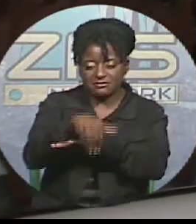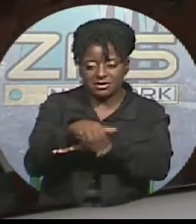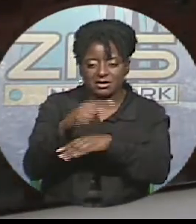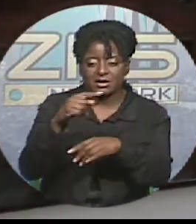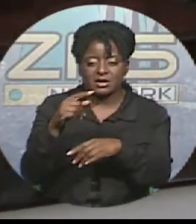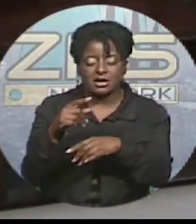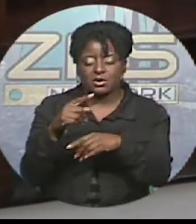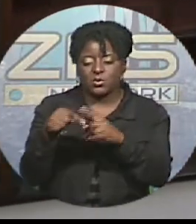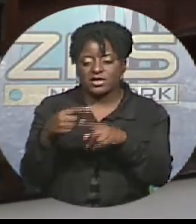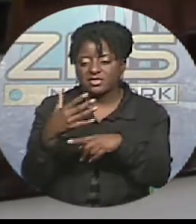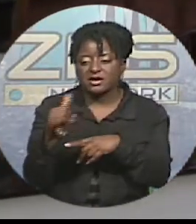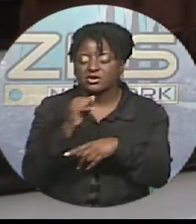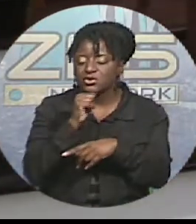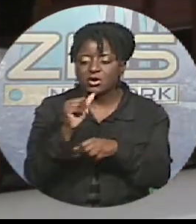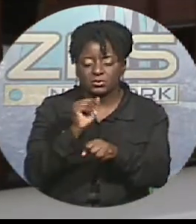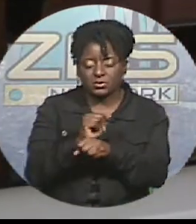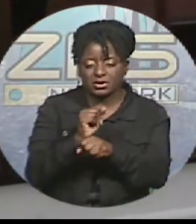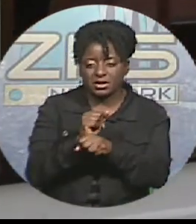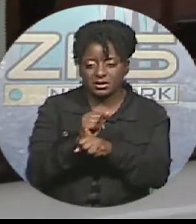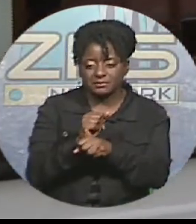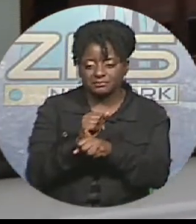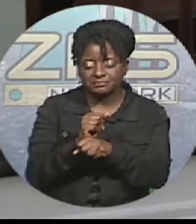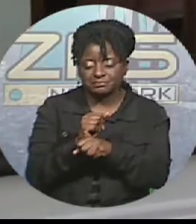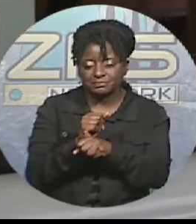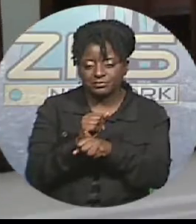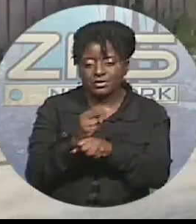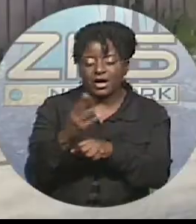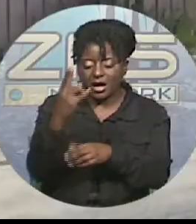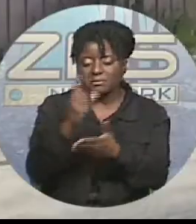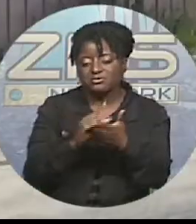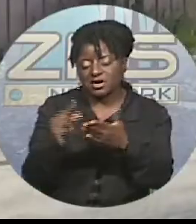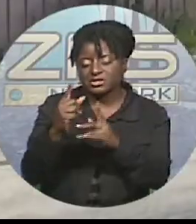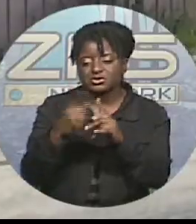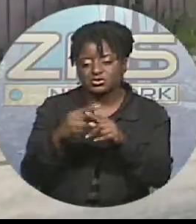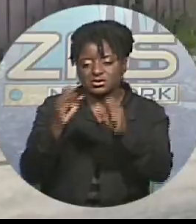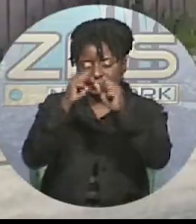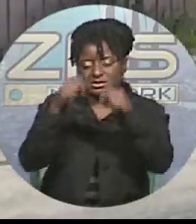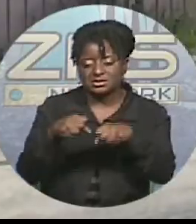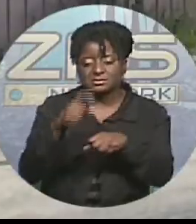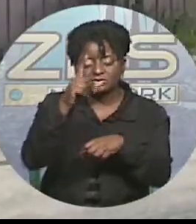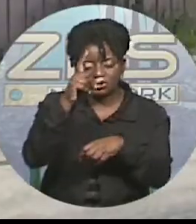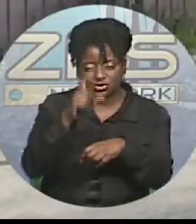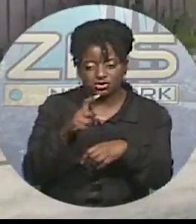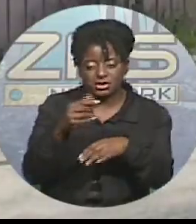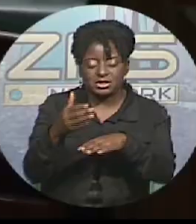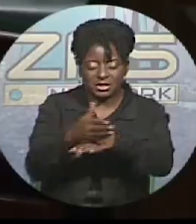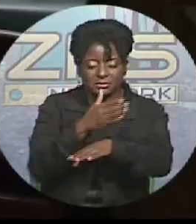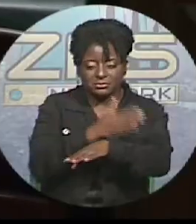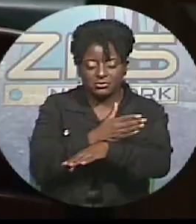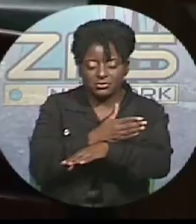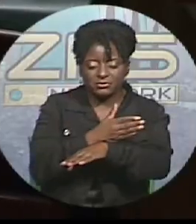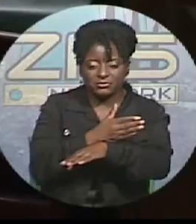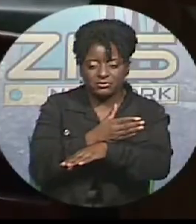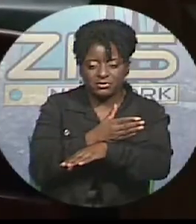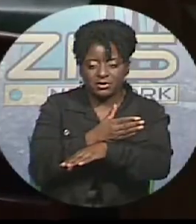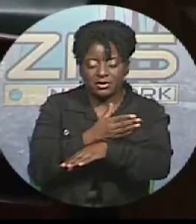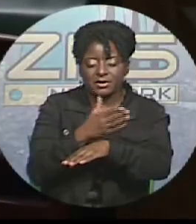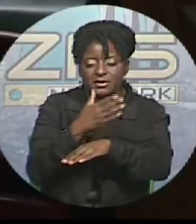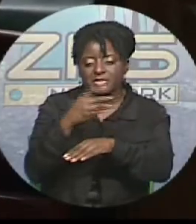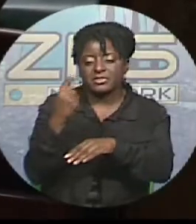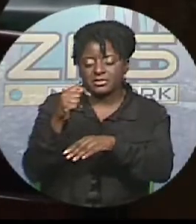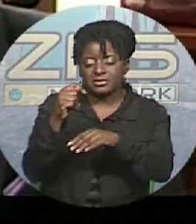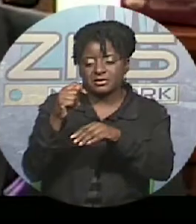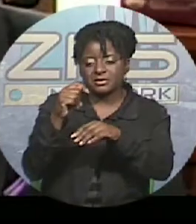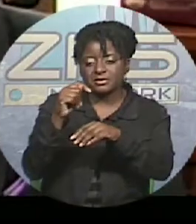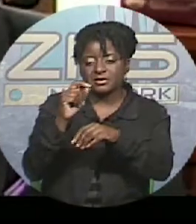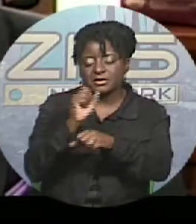cases weighs on the decision to grant bail, but says upgrades to the system should improve efficiency and weaken arguments for the granting